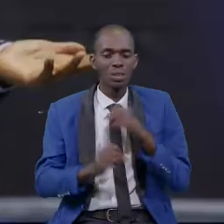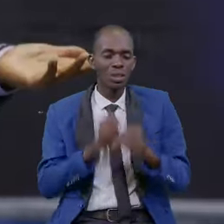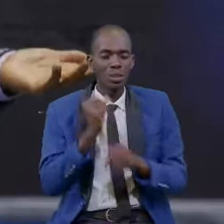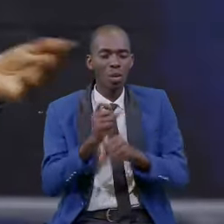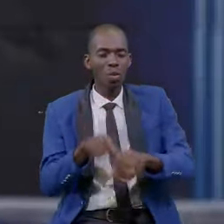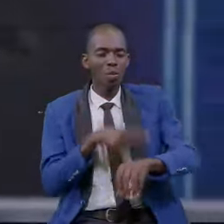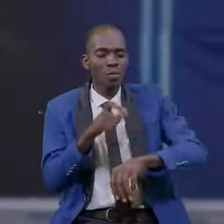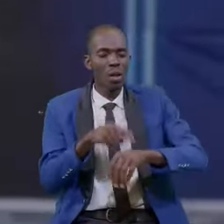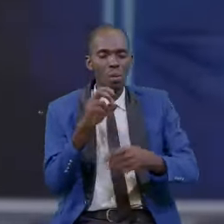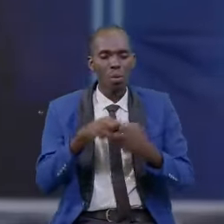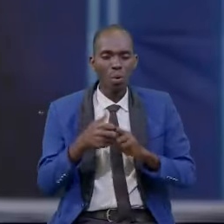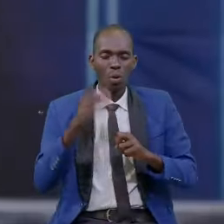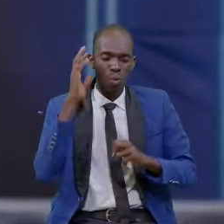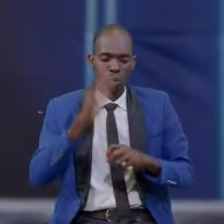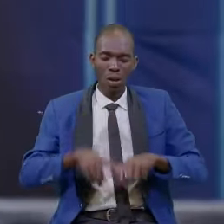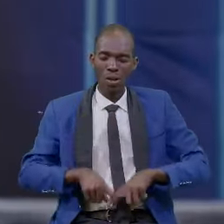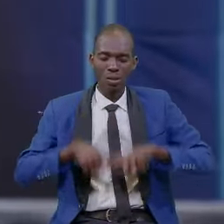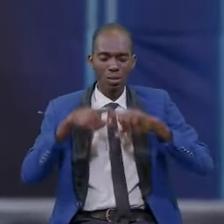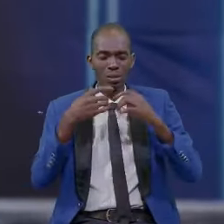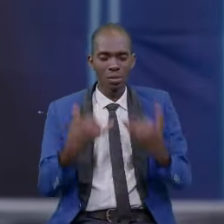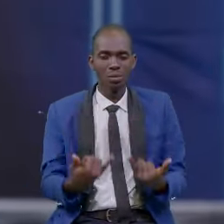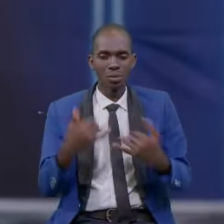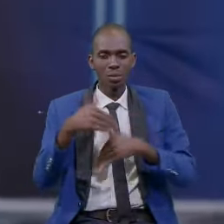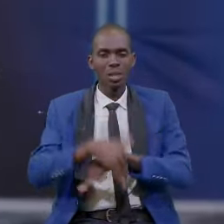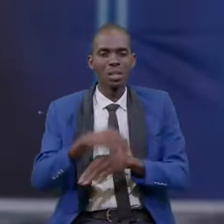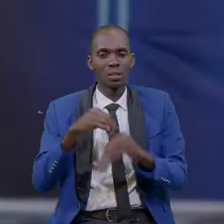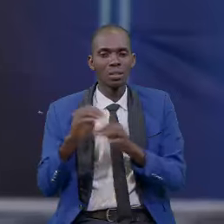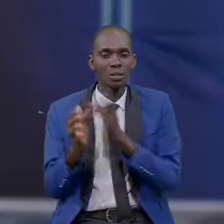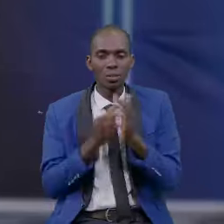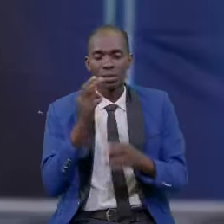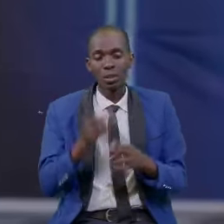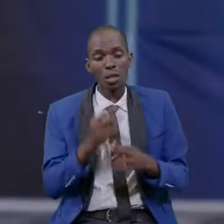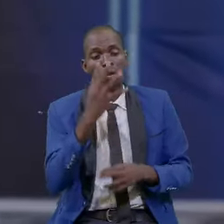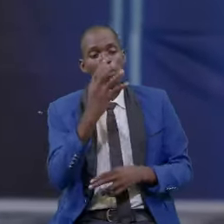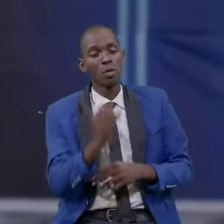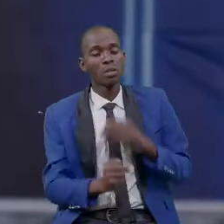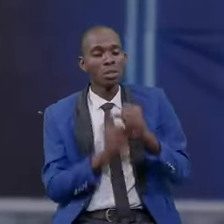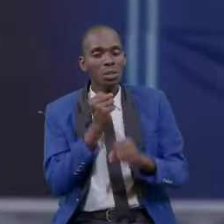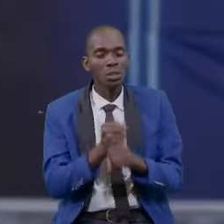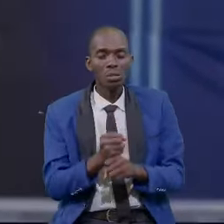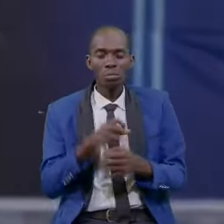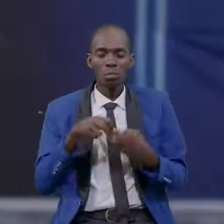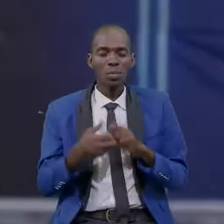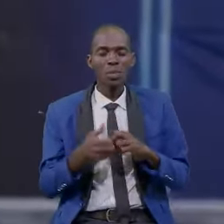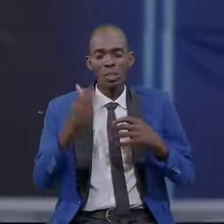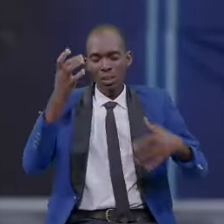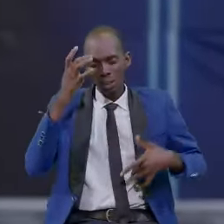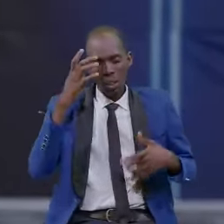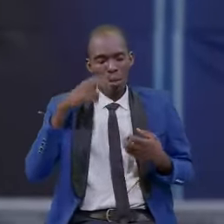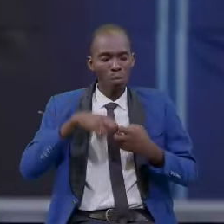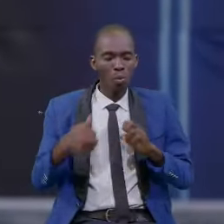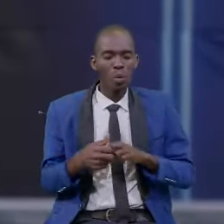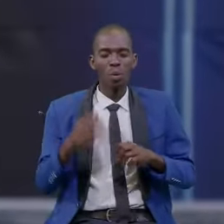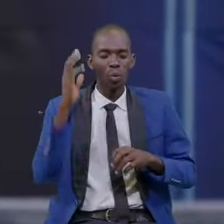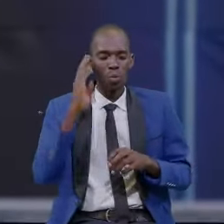40 years problem, sickness, infirmity will get away from your life here tonight